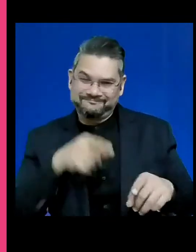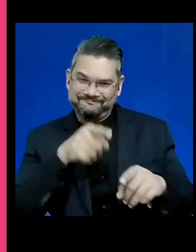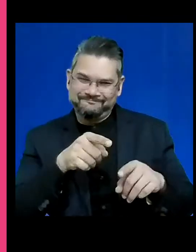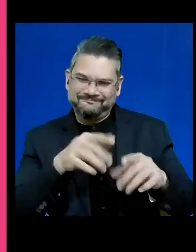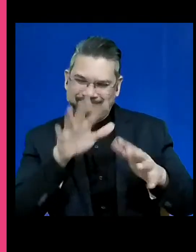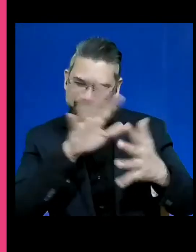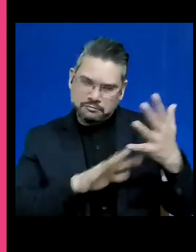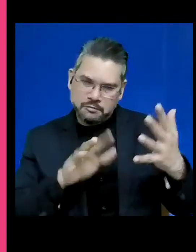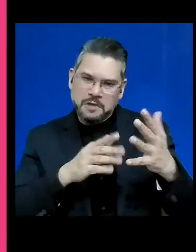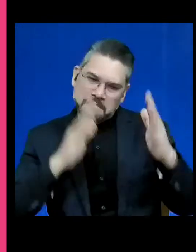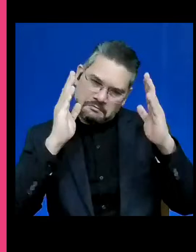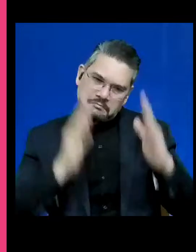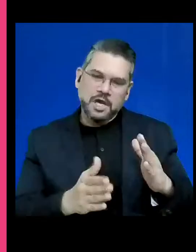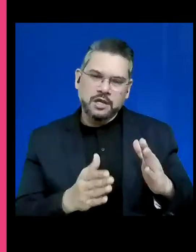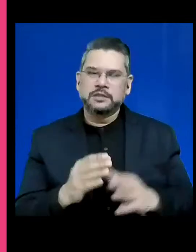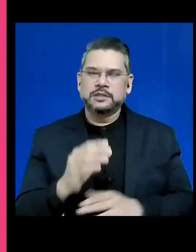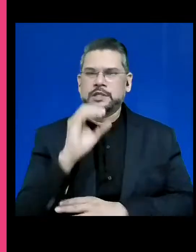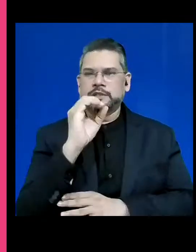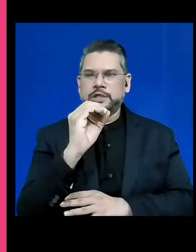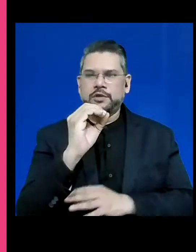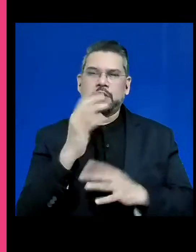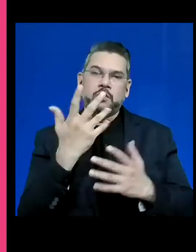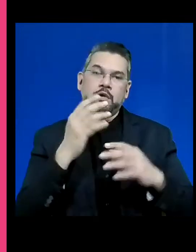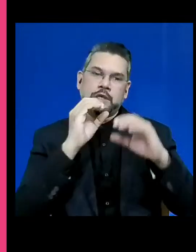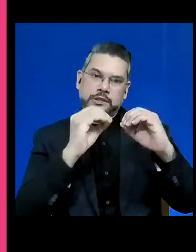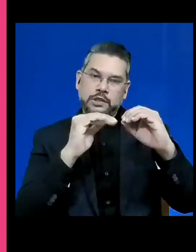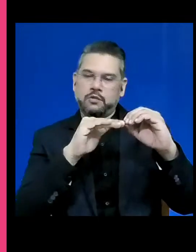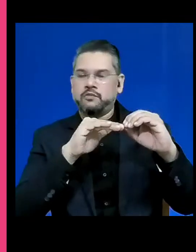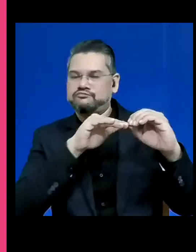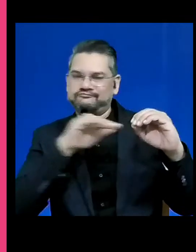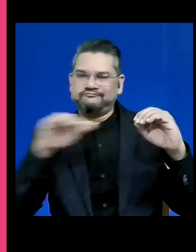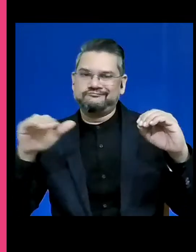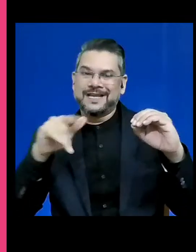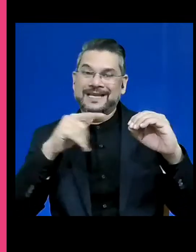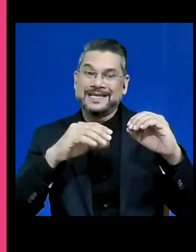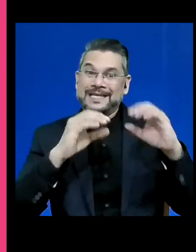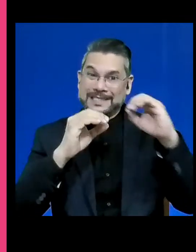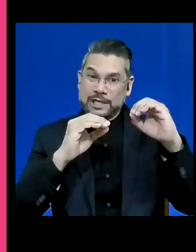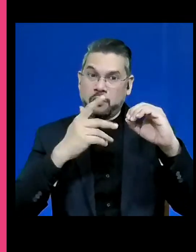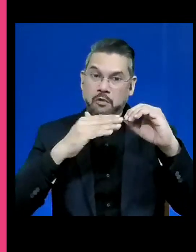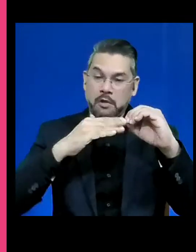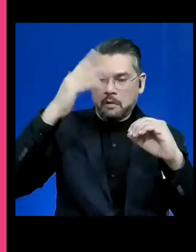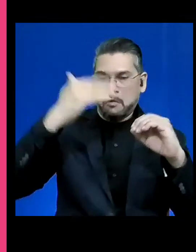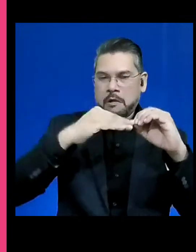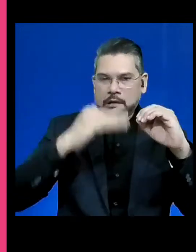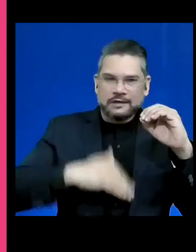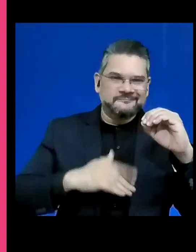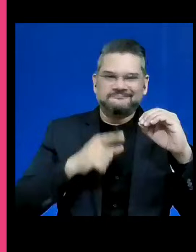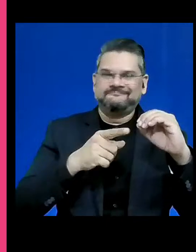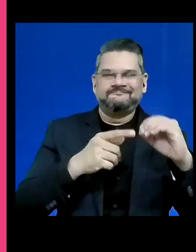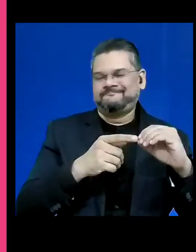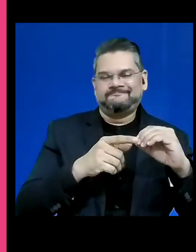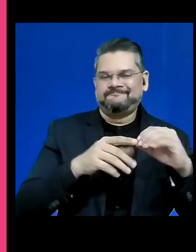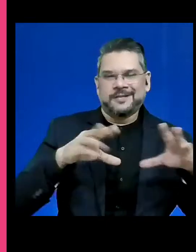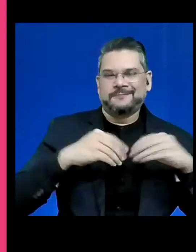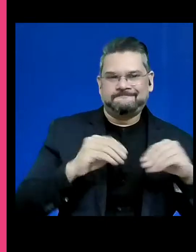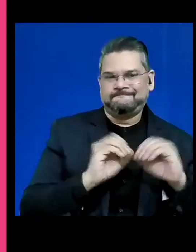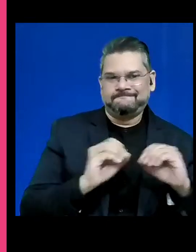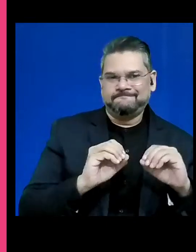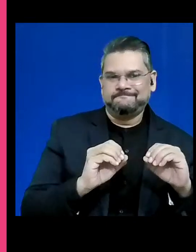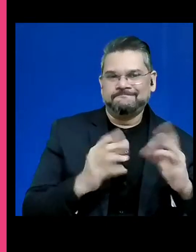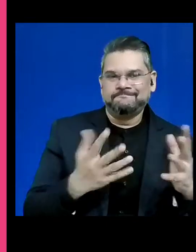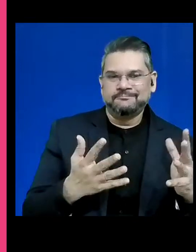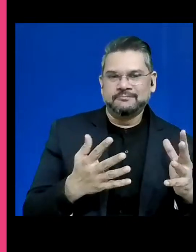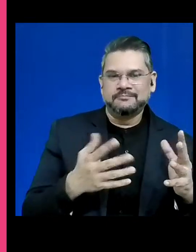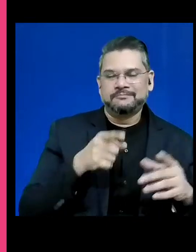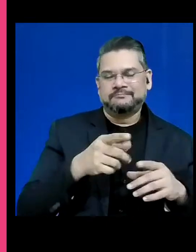Anything above 0 or below 0 would be considered an anti-pattern. It just creates a